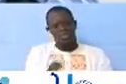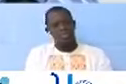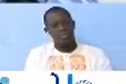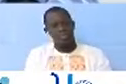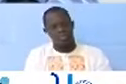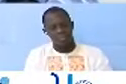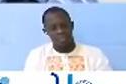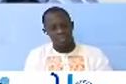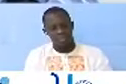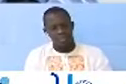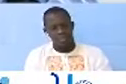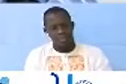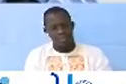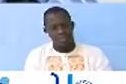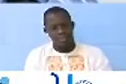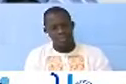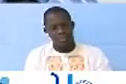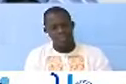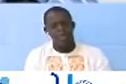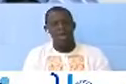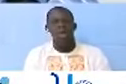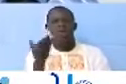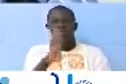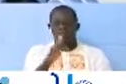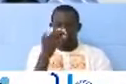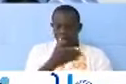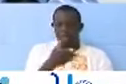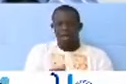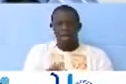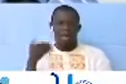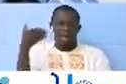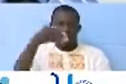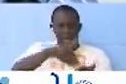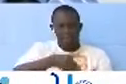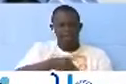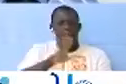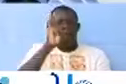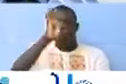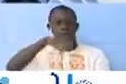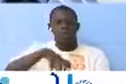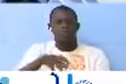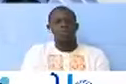Nara Banjul. Then later on, I came to Banjul.